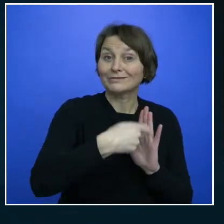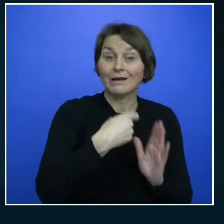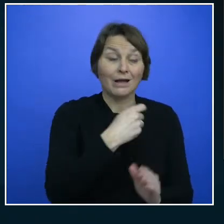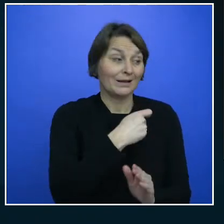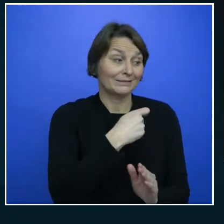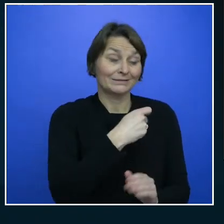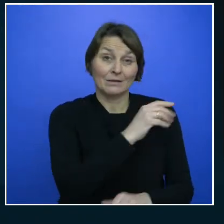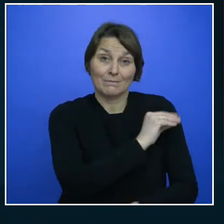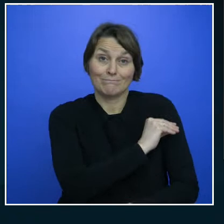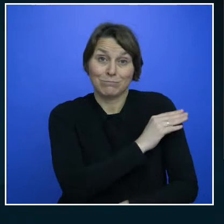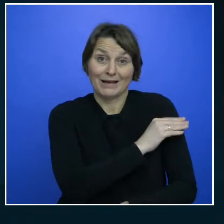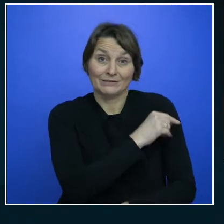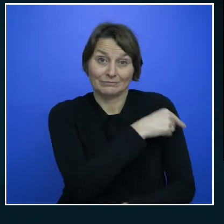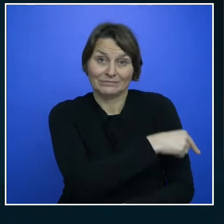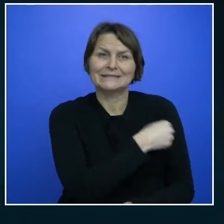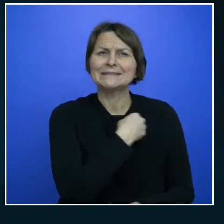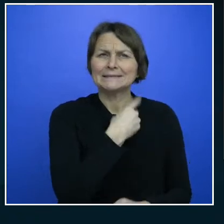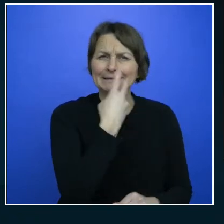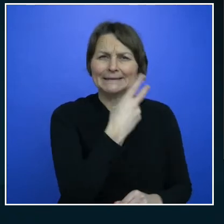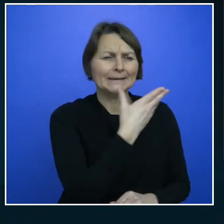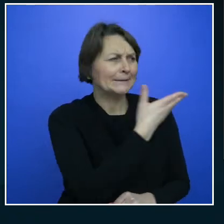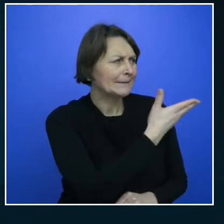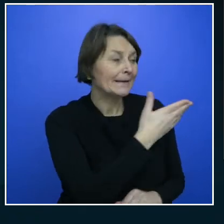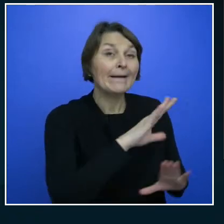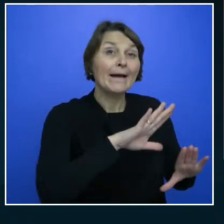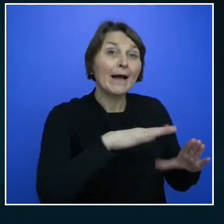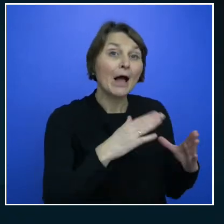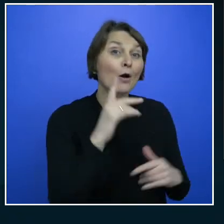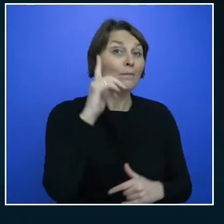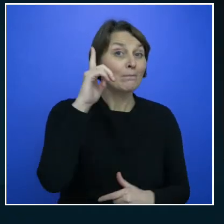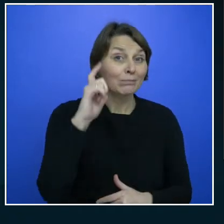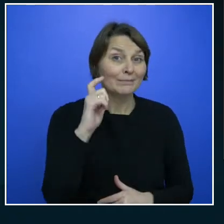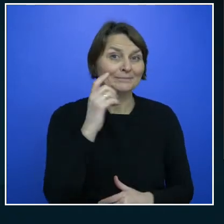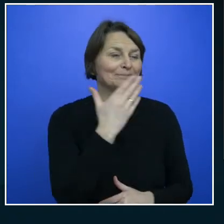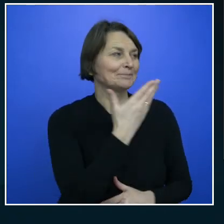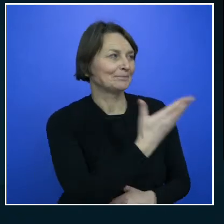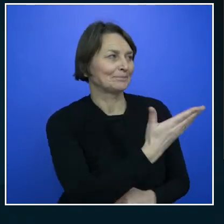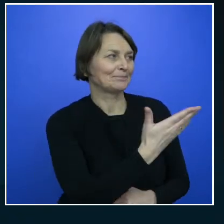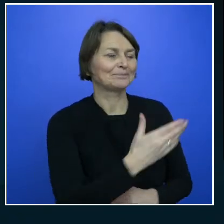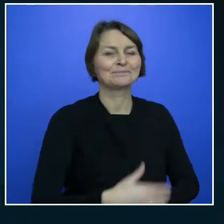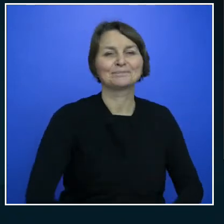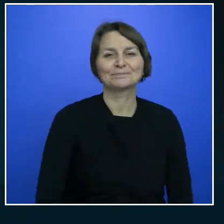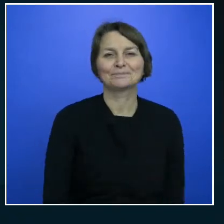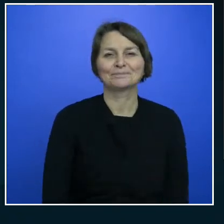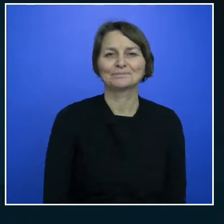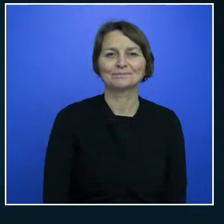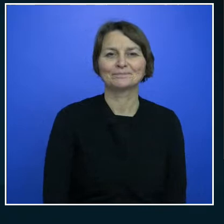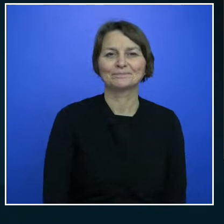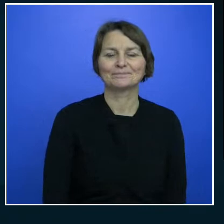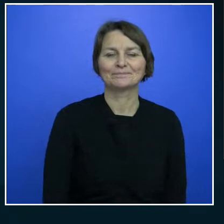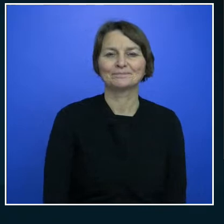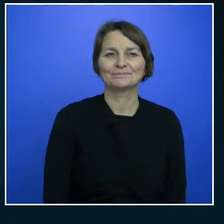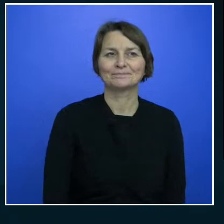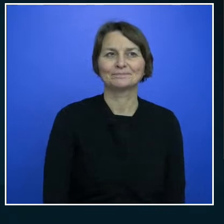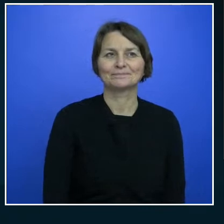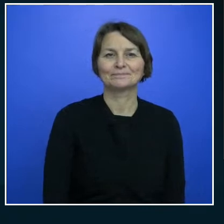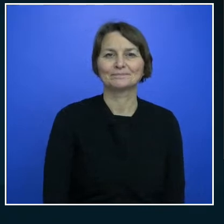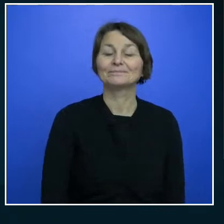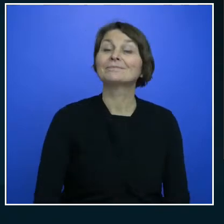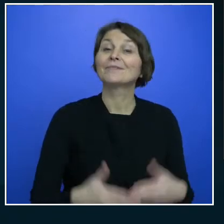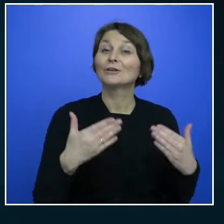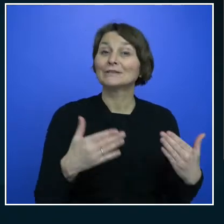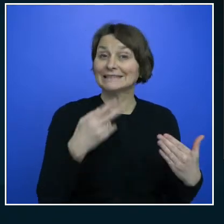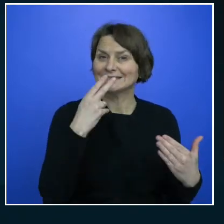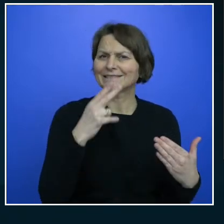diagram, we started with in this session? So again, we have the Azure Resource Manager, the blue bar in